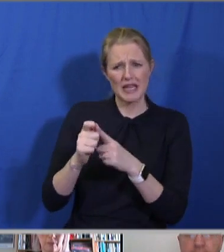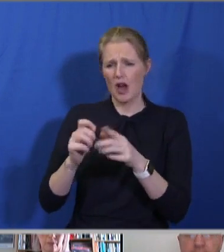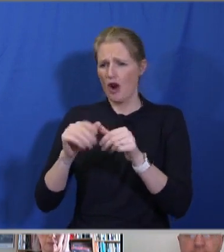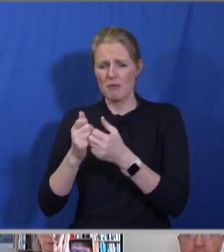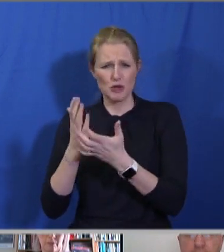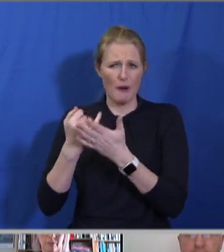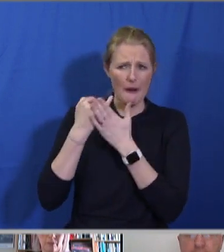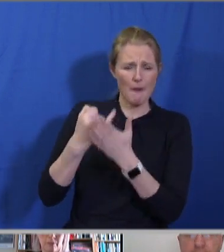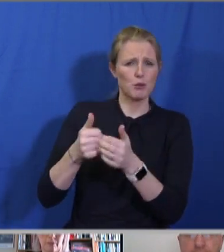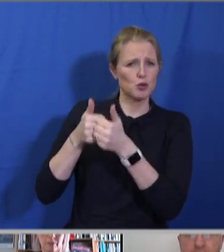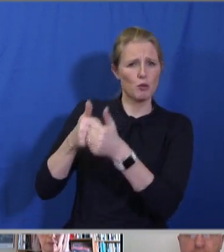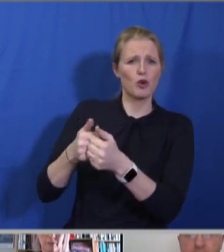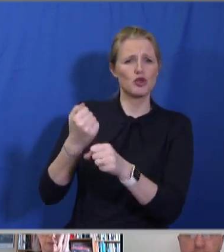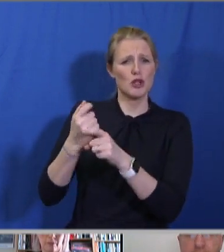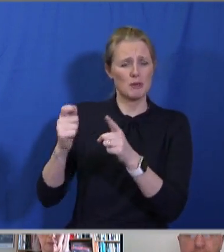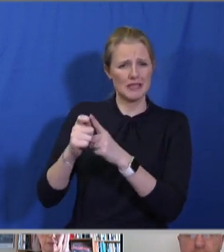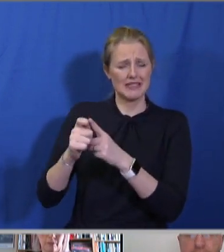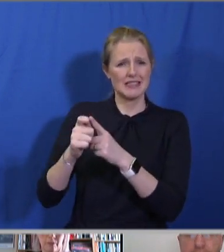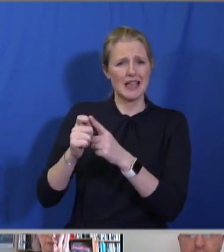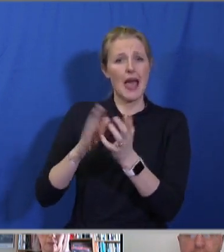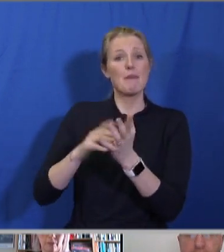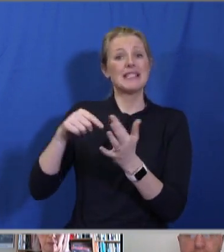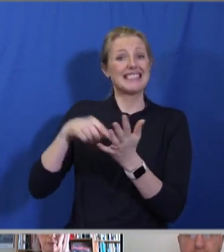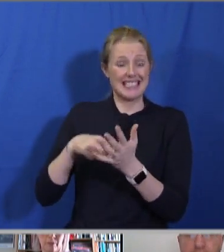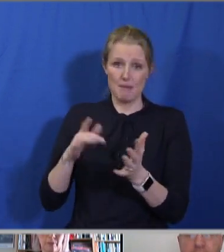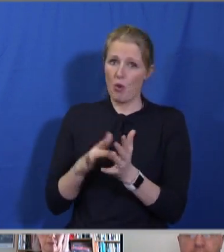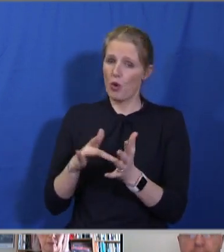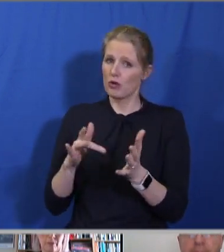with that. MBT is a very important part of that, and as I've indicated, we